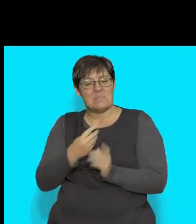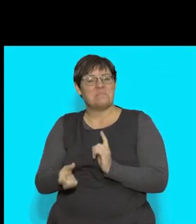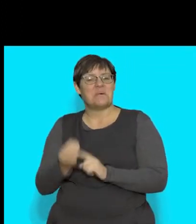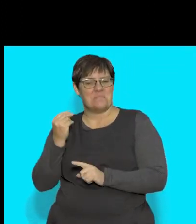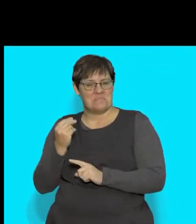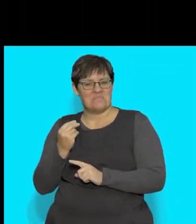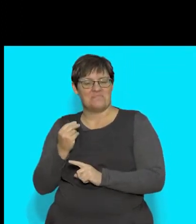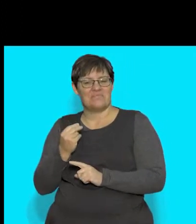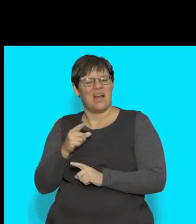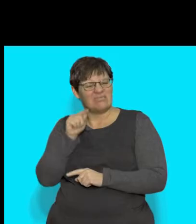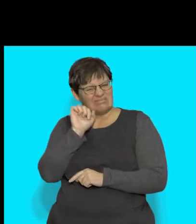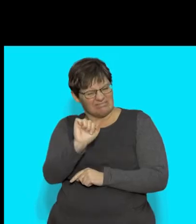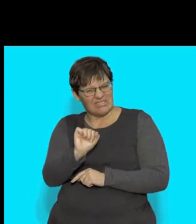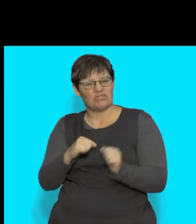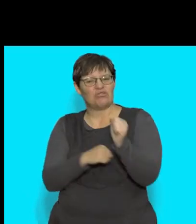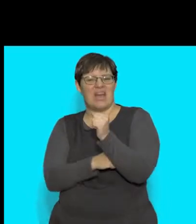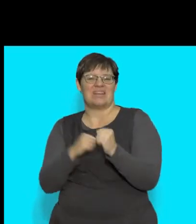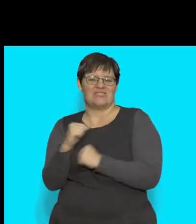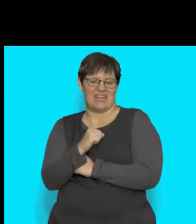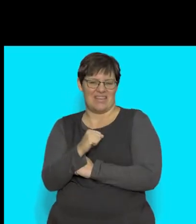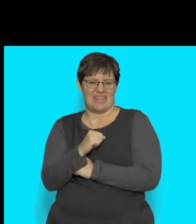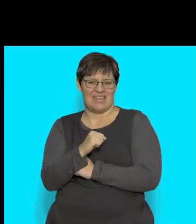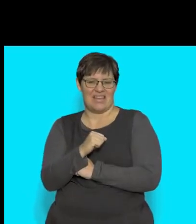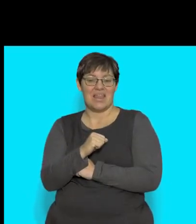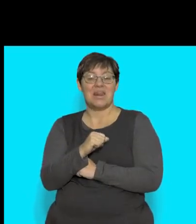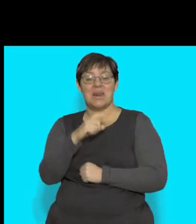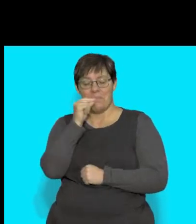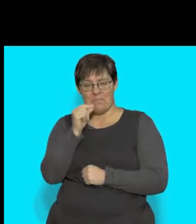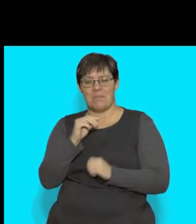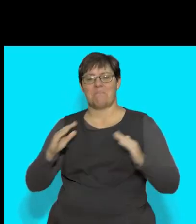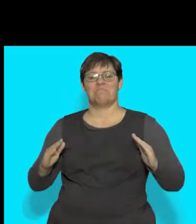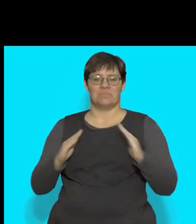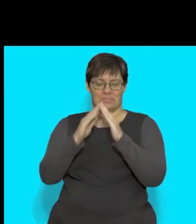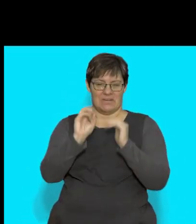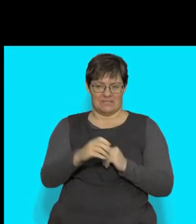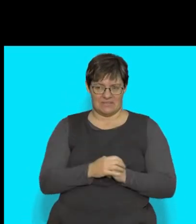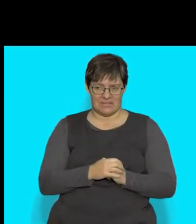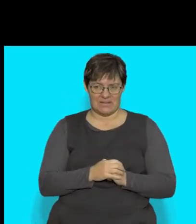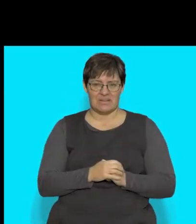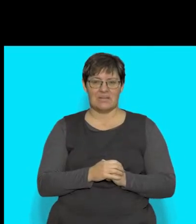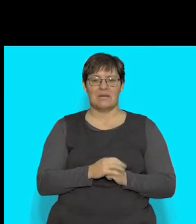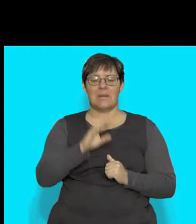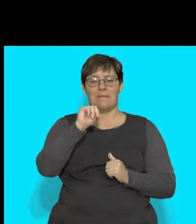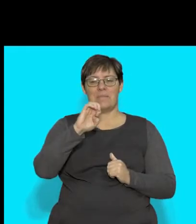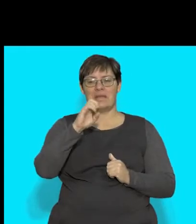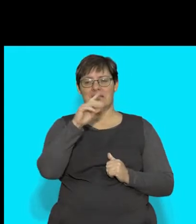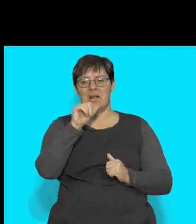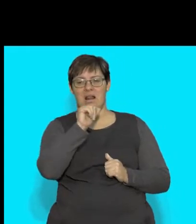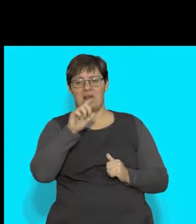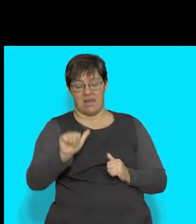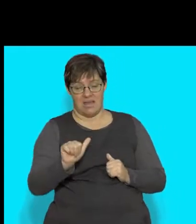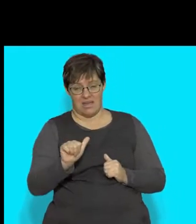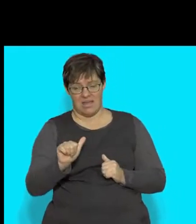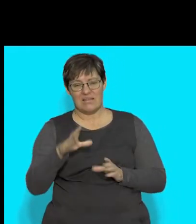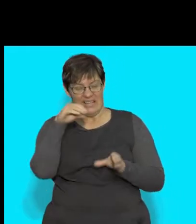characteristic structure, right, that we call the pyramid, the medulla, inside of our kidney?